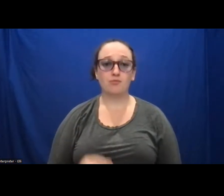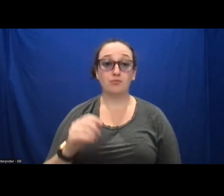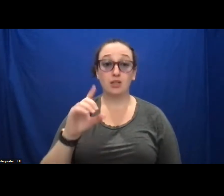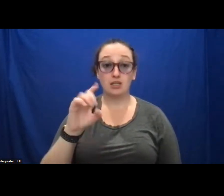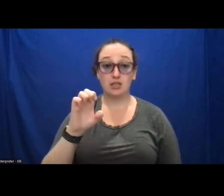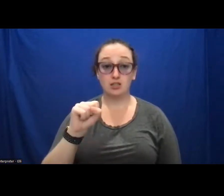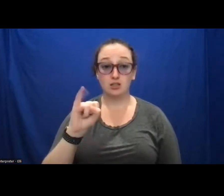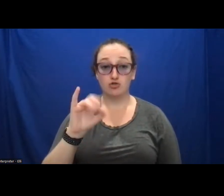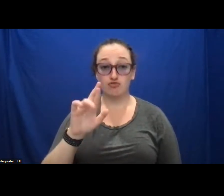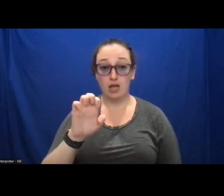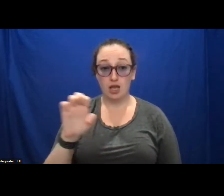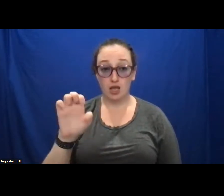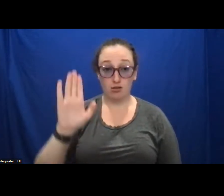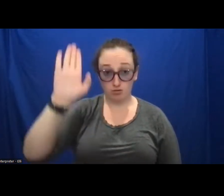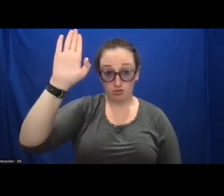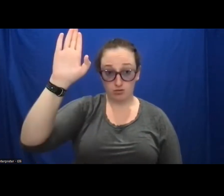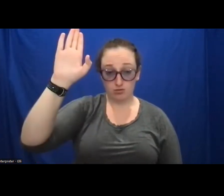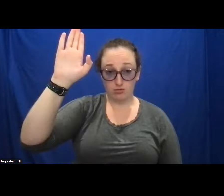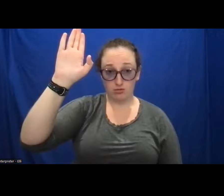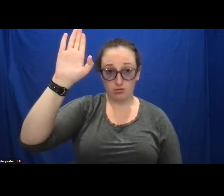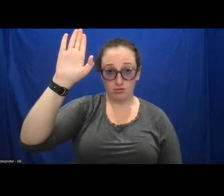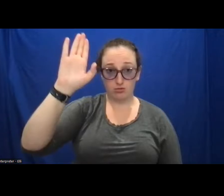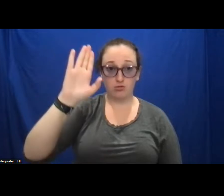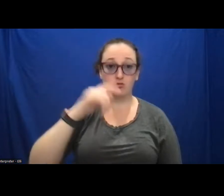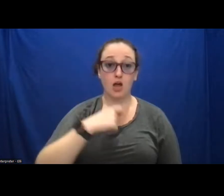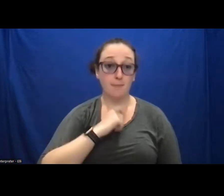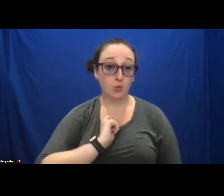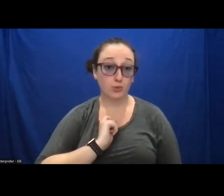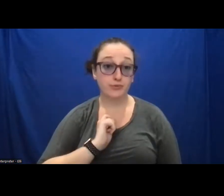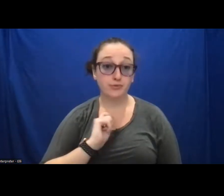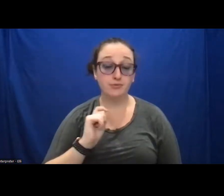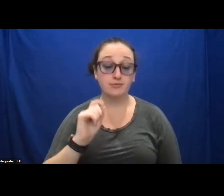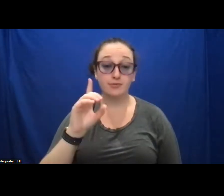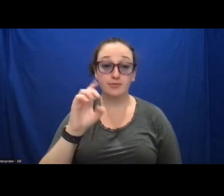Desiree, also, you have your hand up, so I will unmute you.